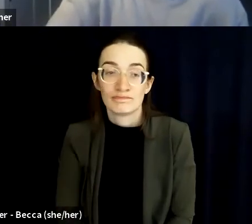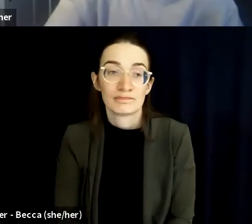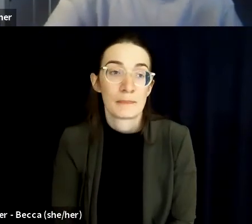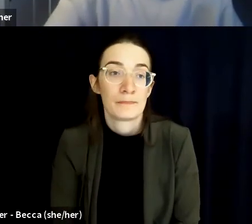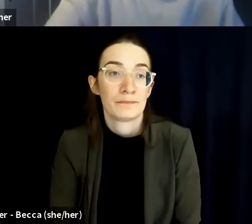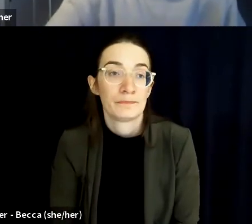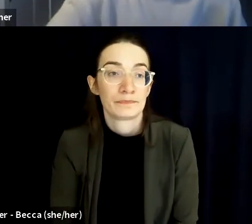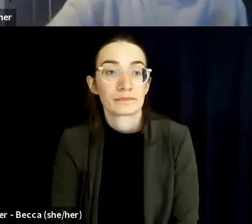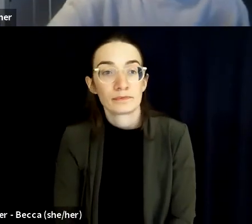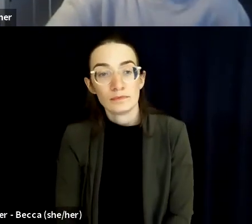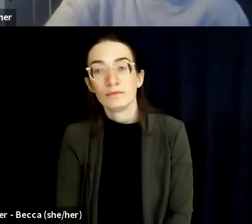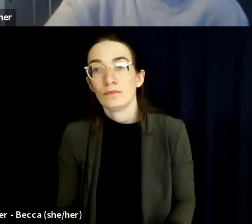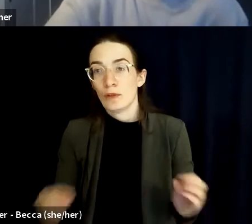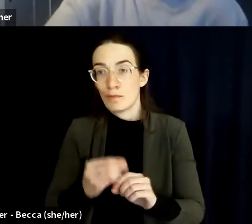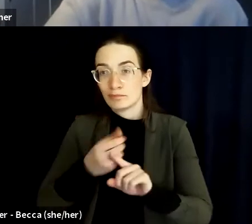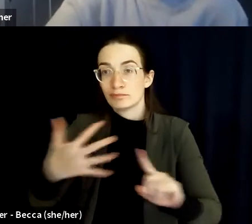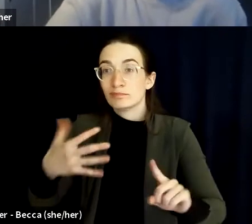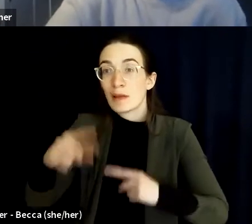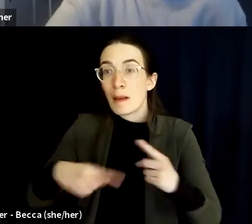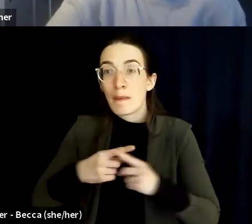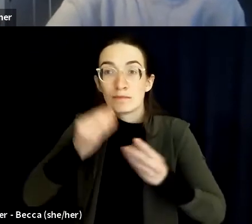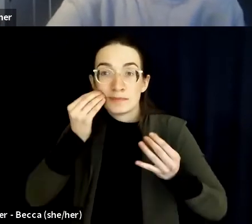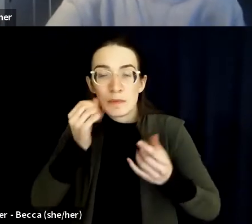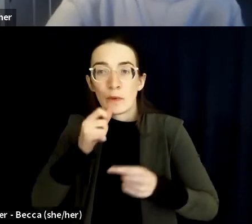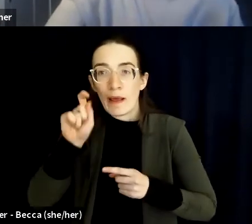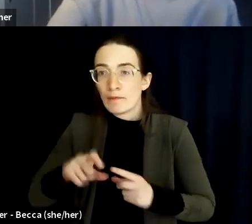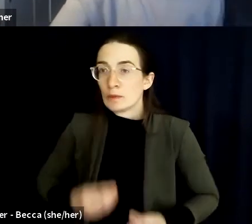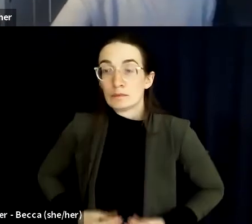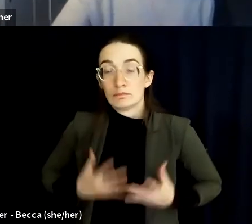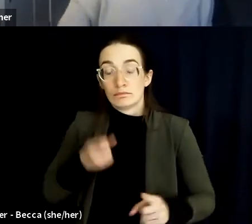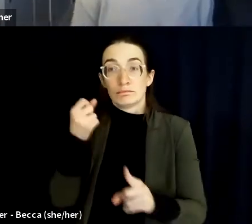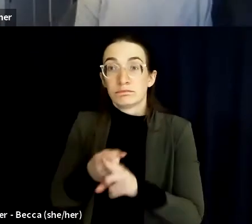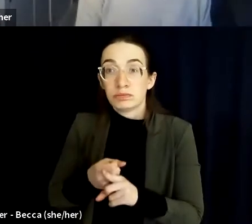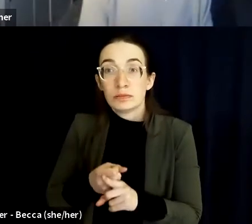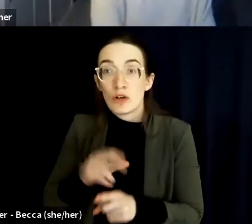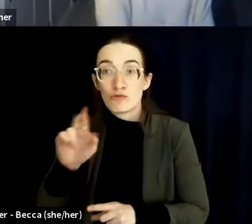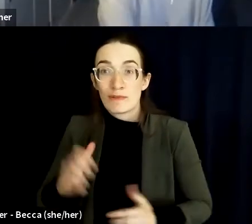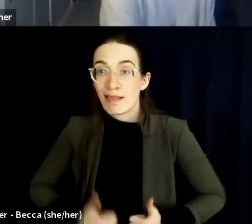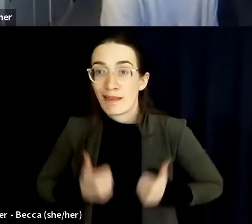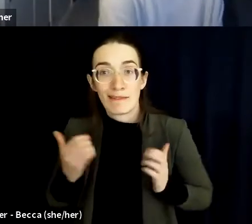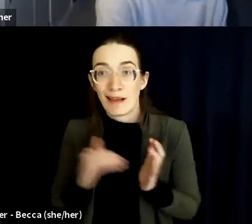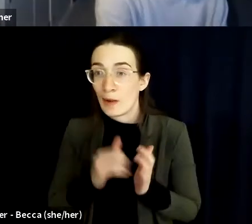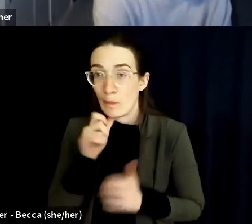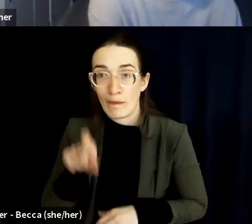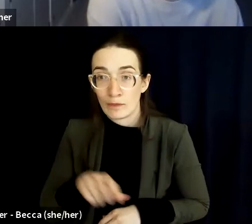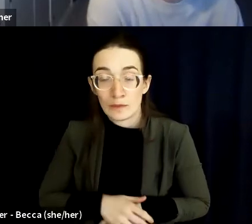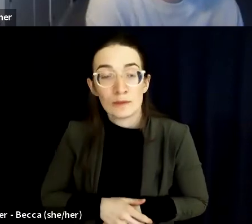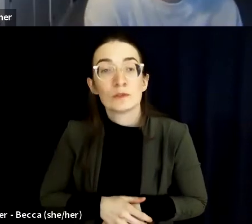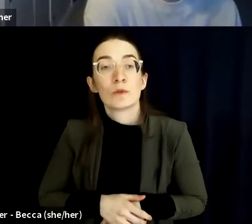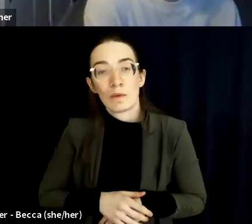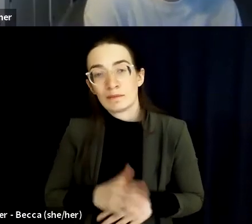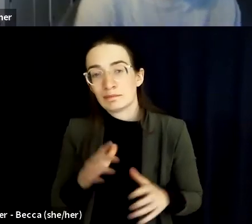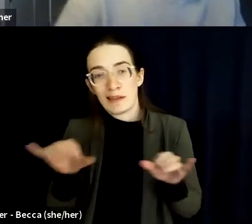So, a little bit more about reflecting without reliving. So, I think one common misconception is that in order